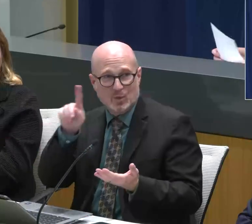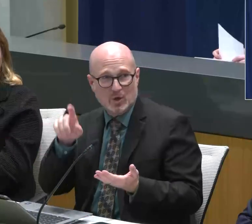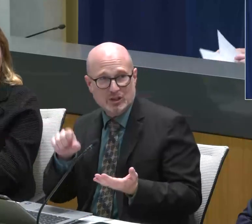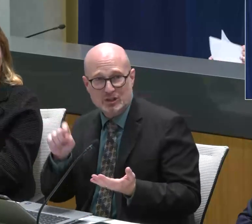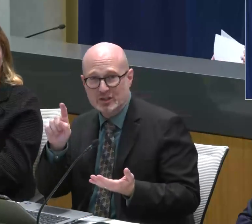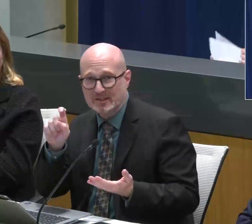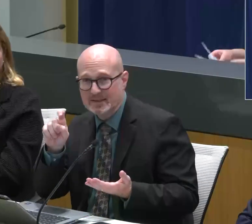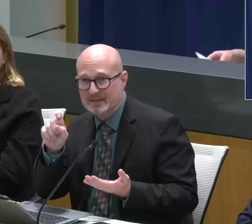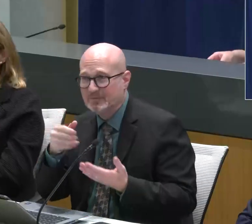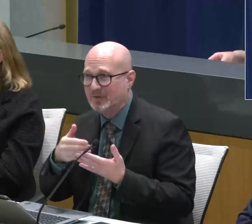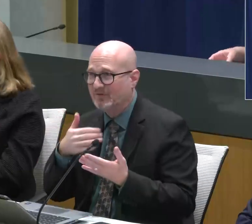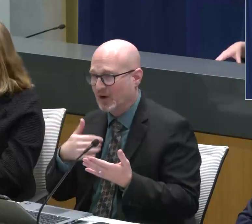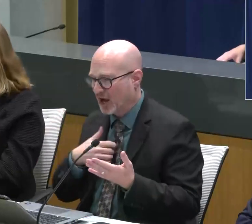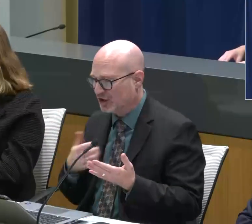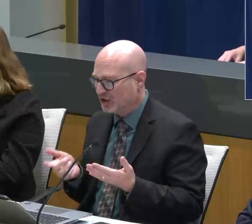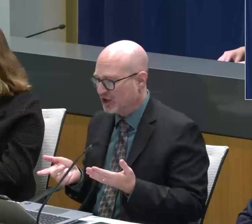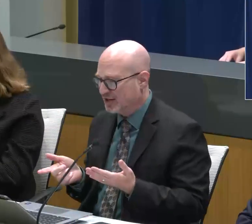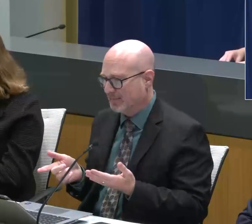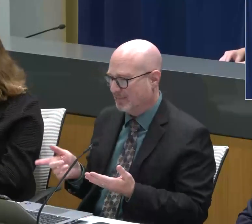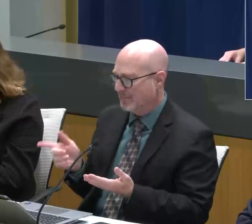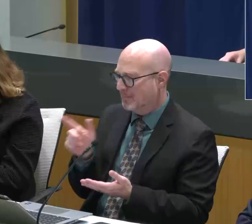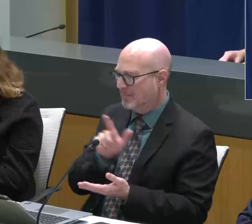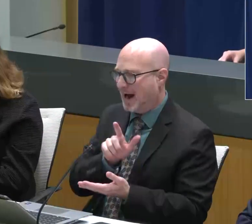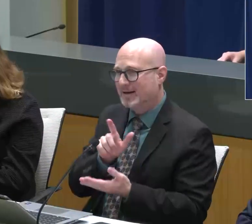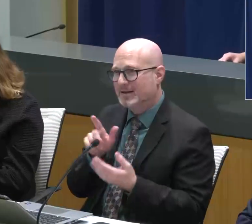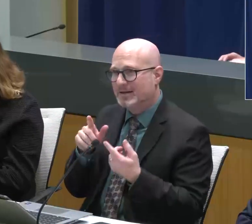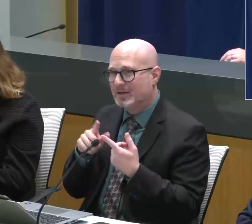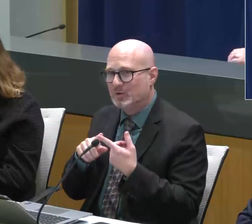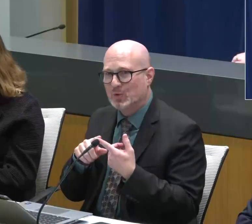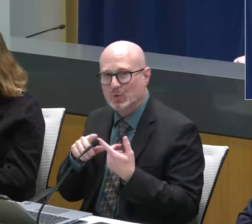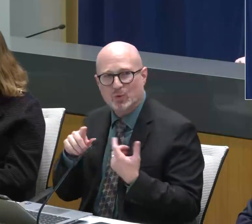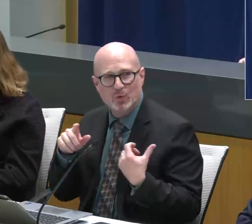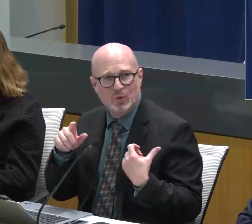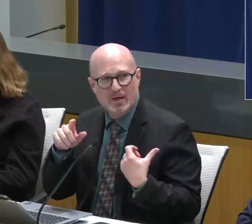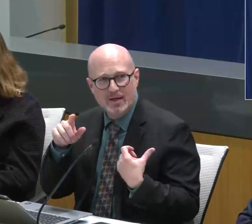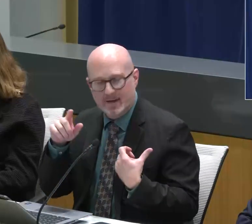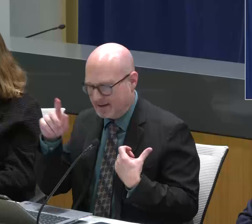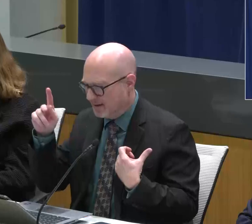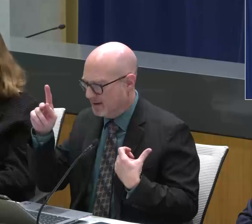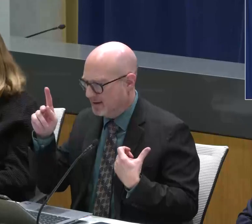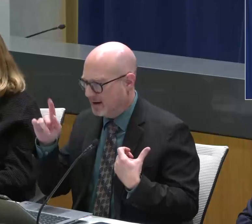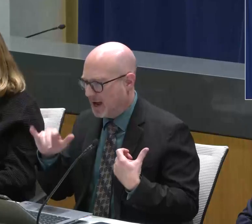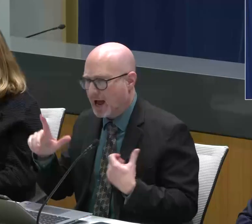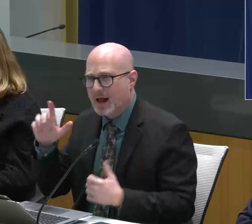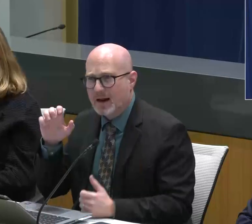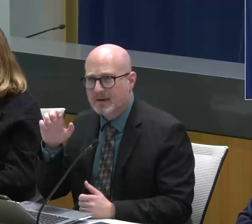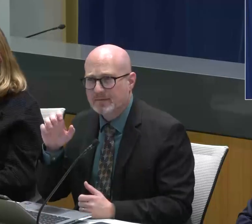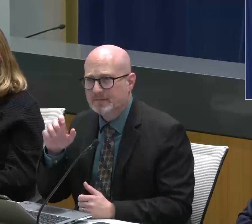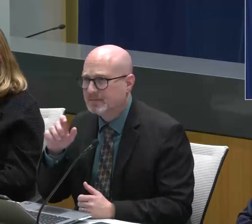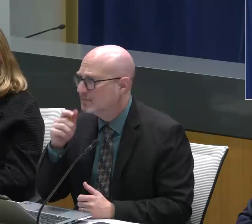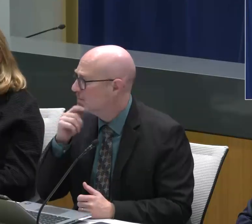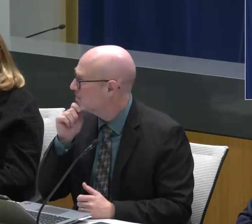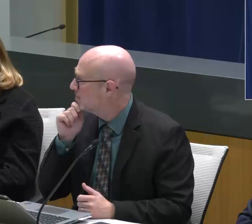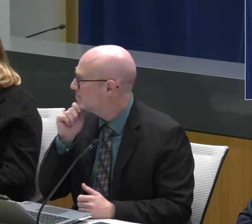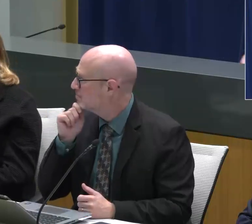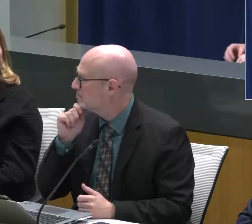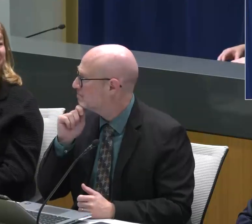And I will check in and see if anyone physically has any questions here in the room before I turn the floor back over to